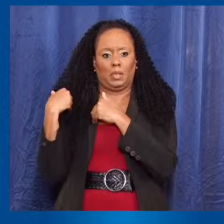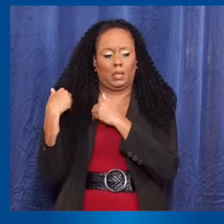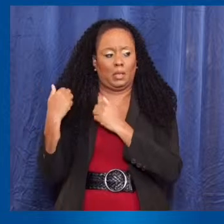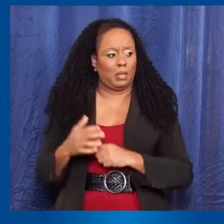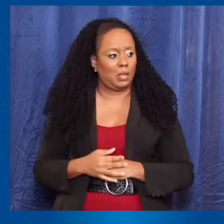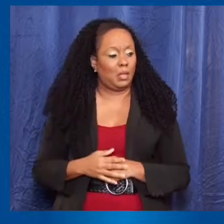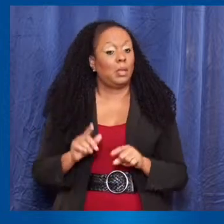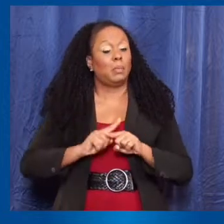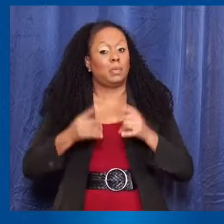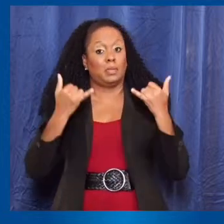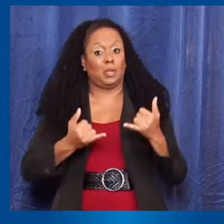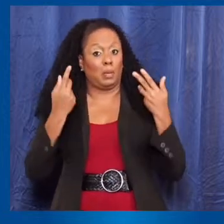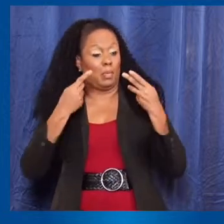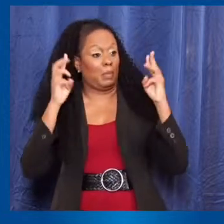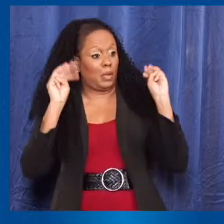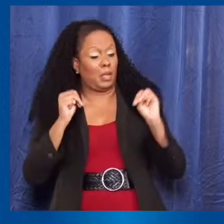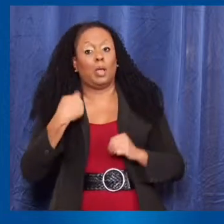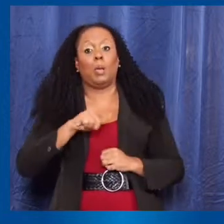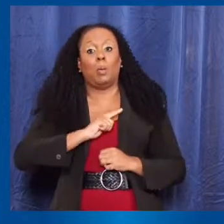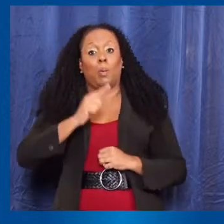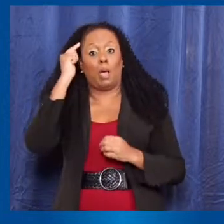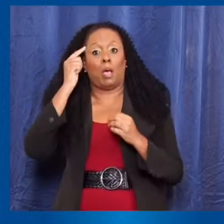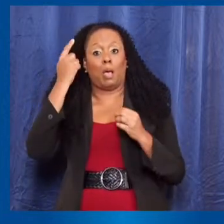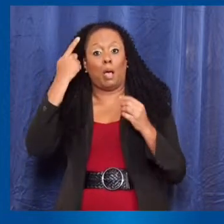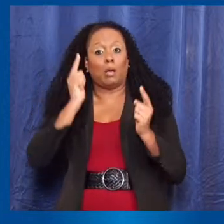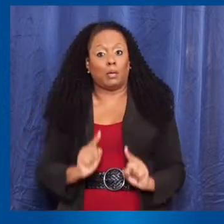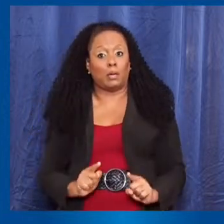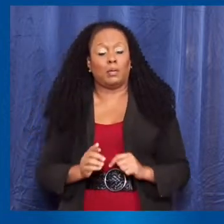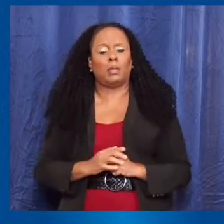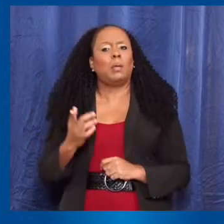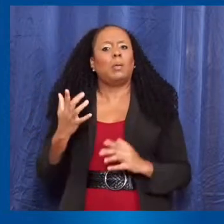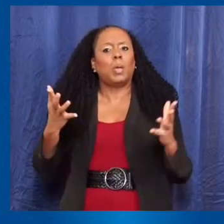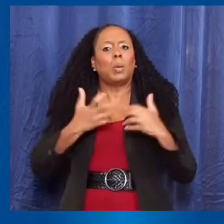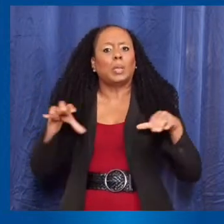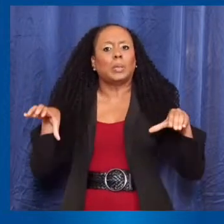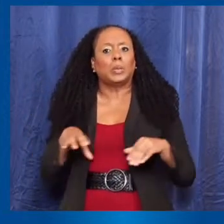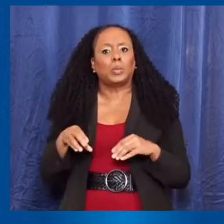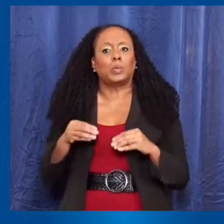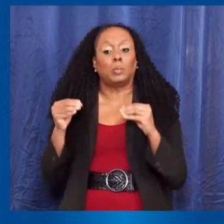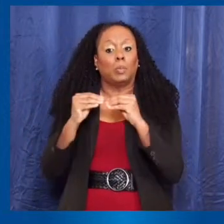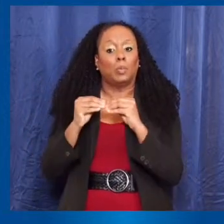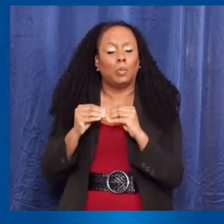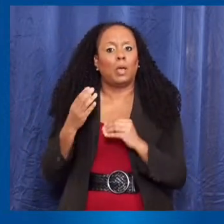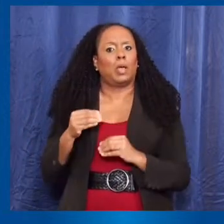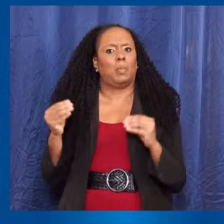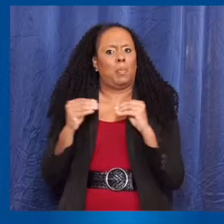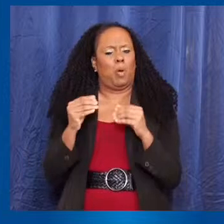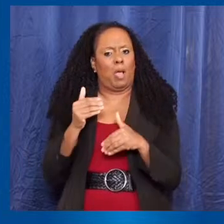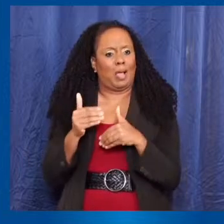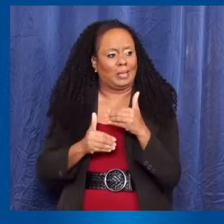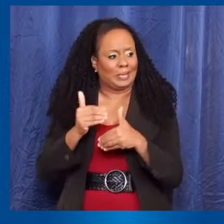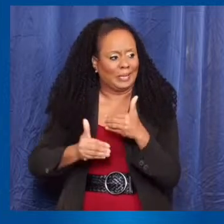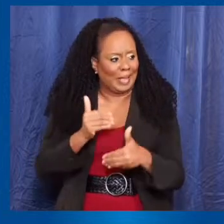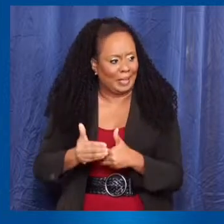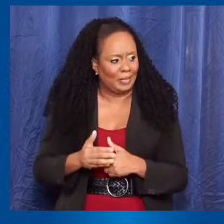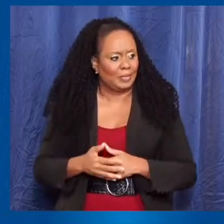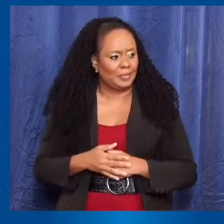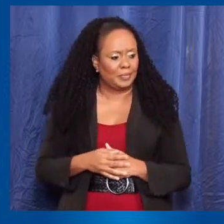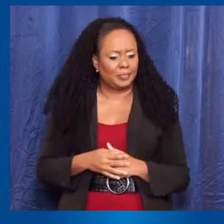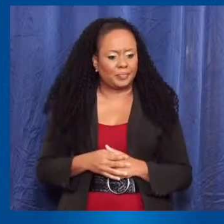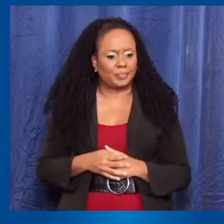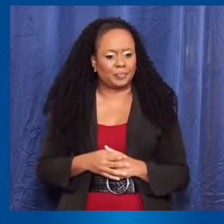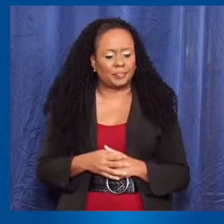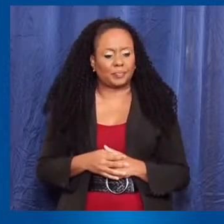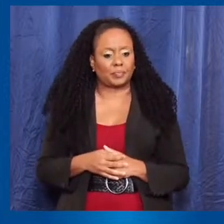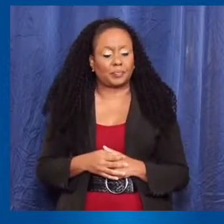we agree with you. It's the moment to go farther and to go faster. As you